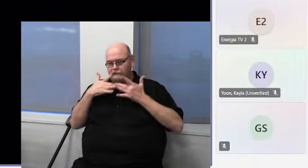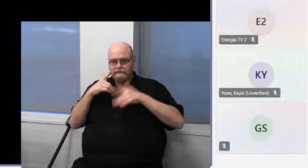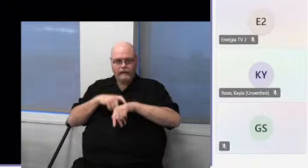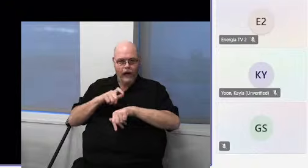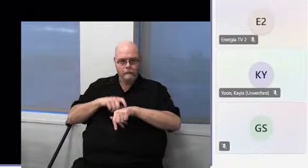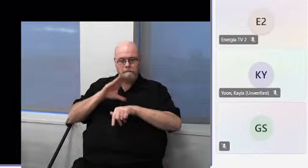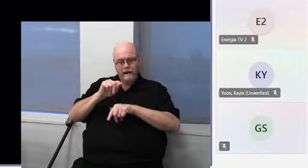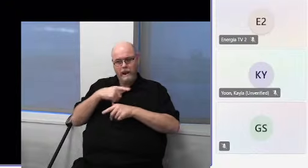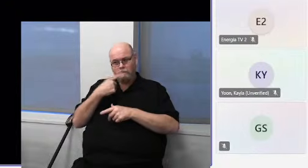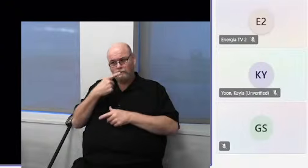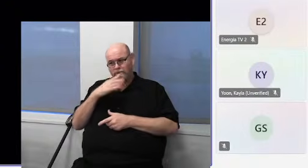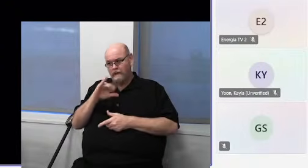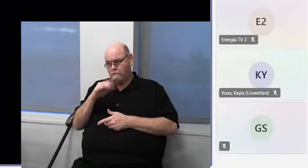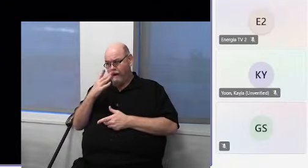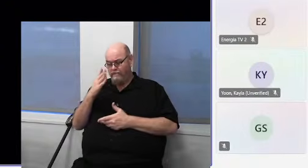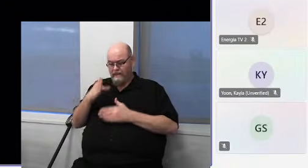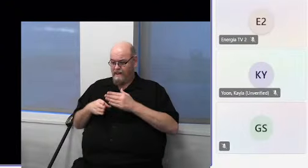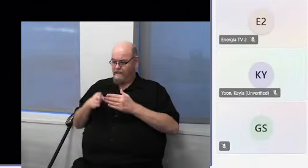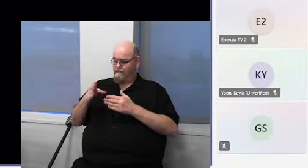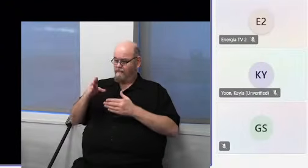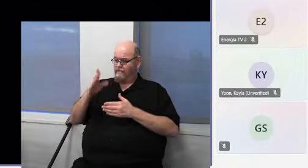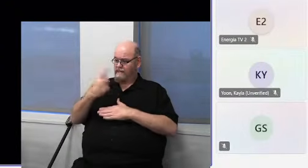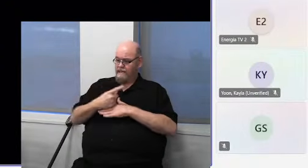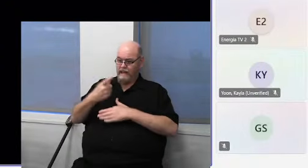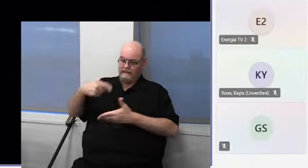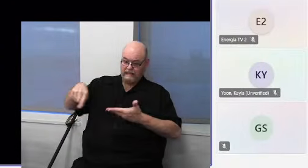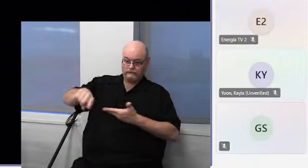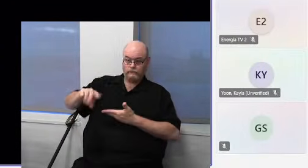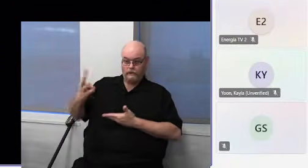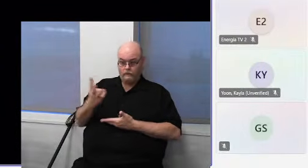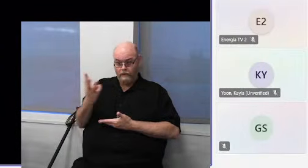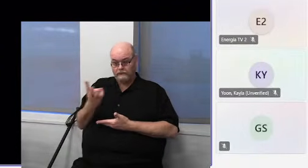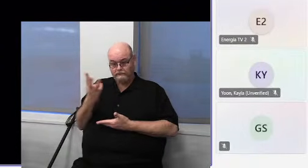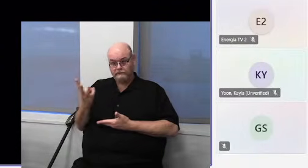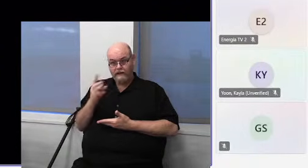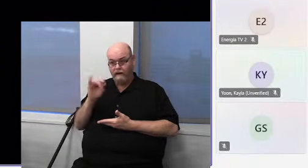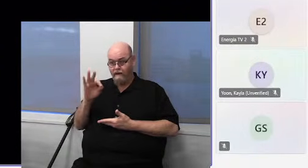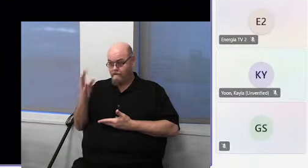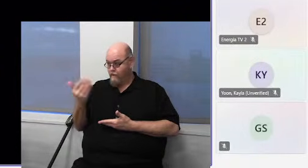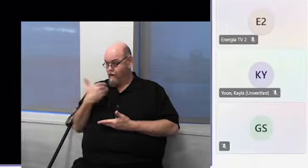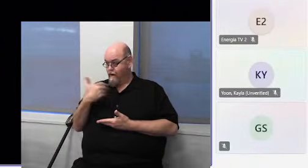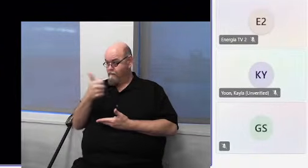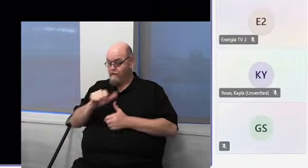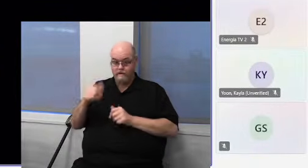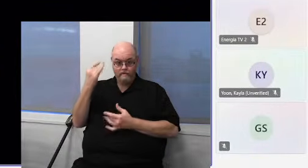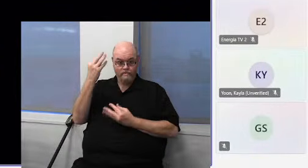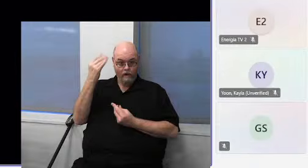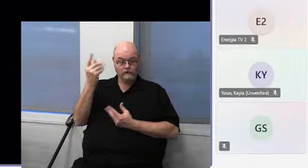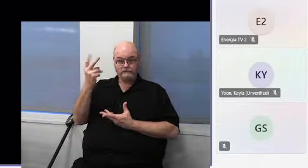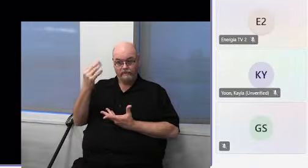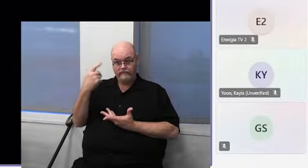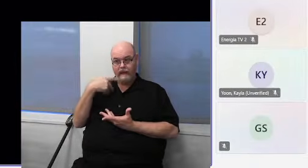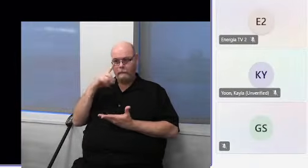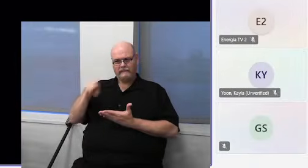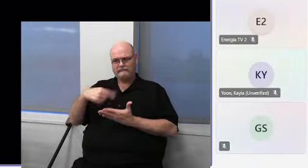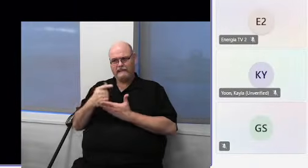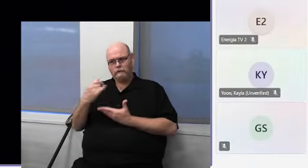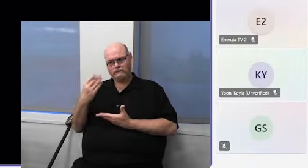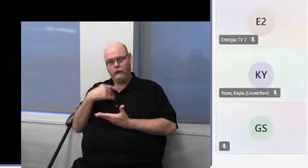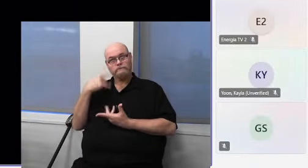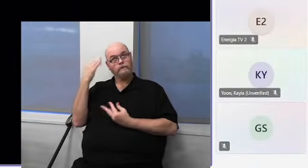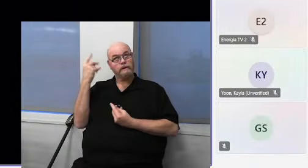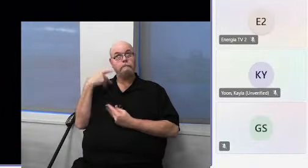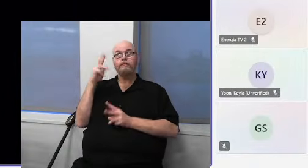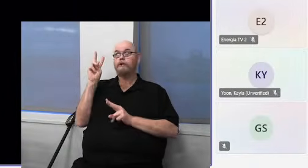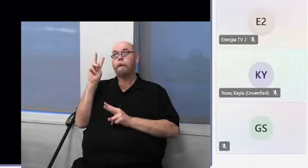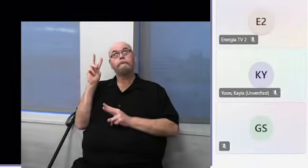too tight. But could I say by the end of the day next Wednesday that if you have thoughts, this is an hour job. You sit down, you look up at